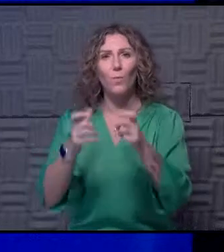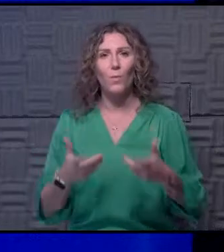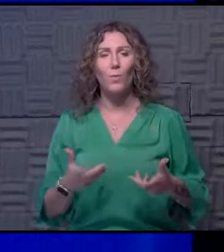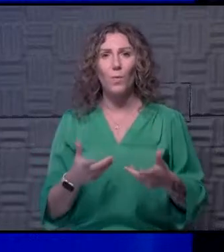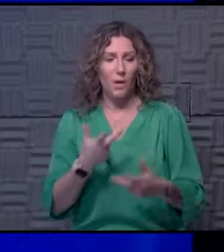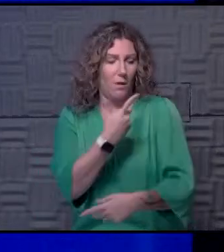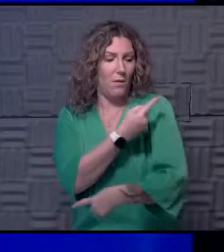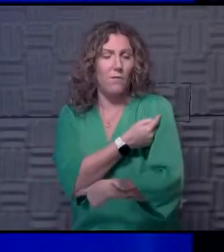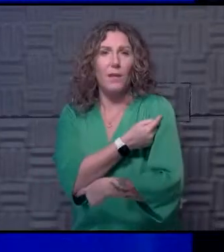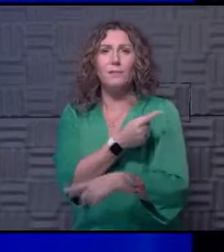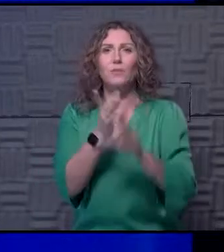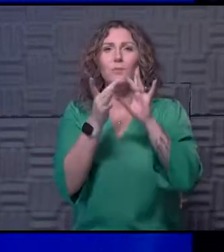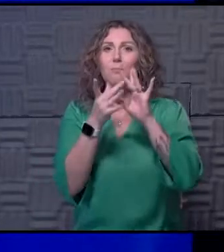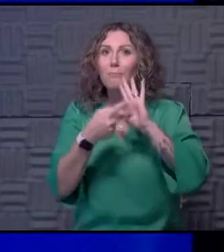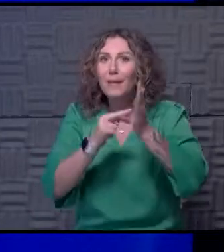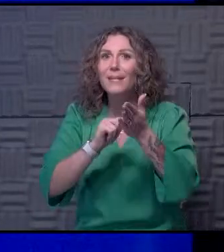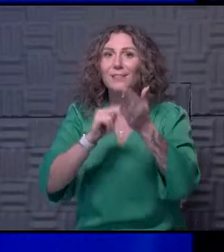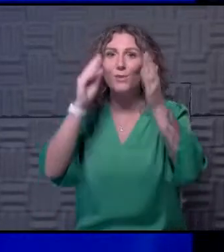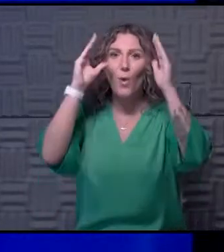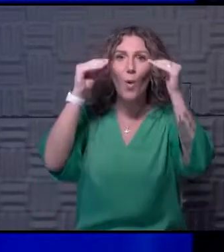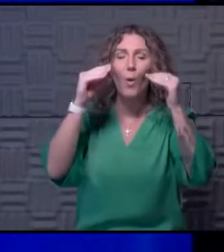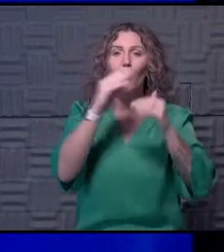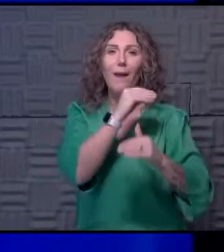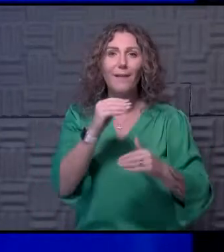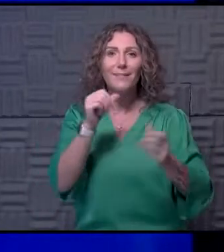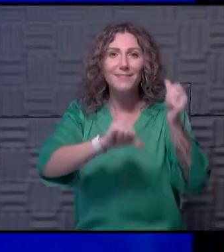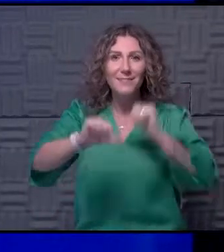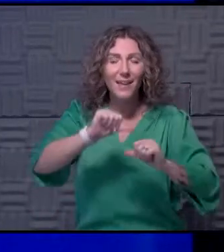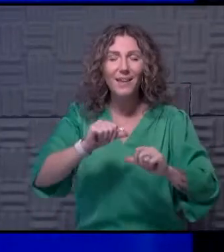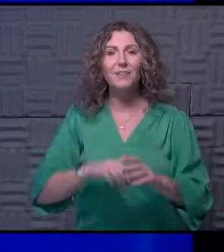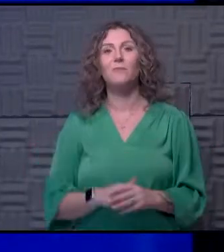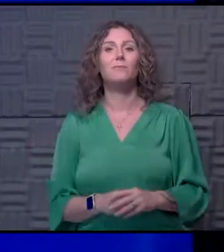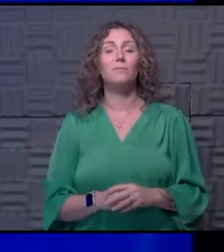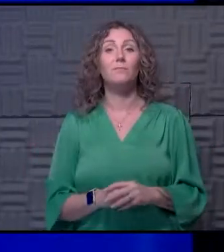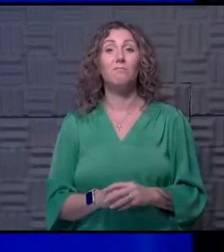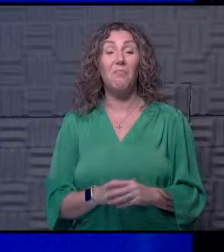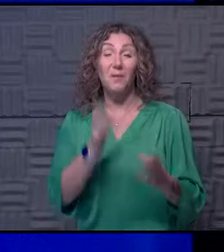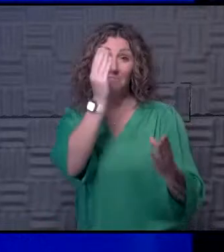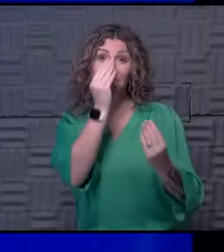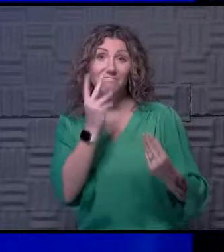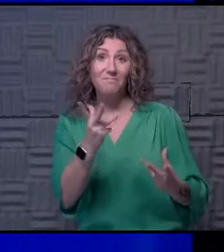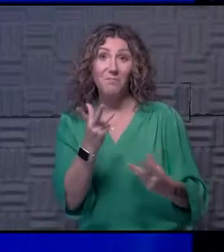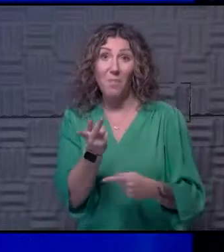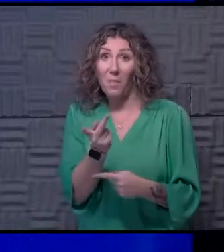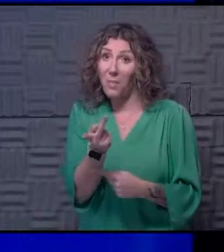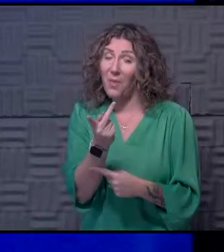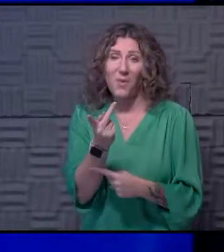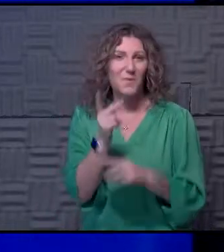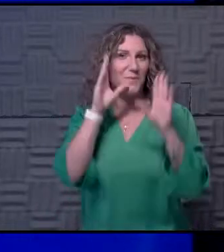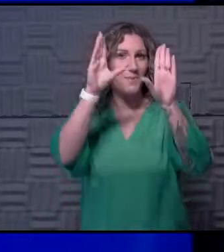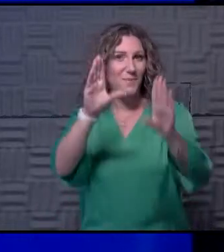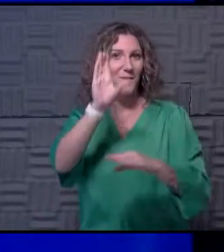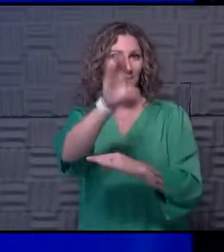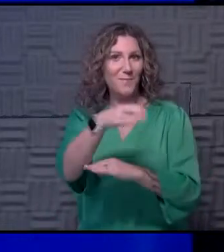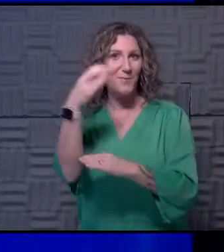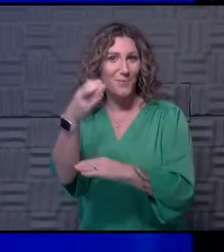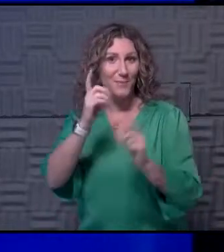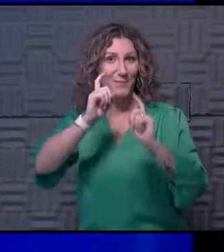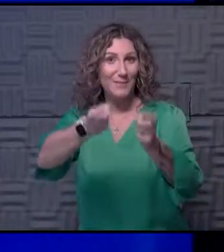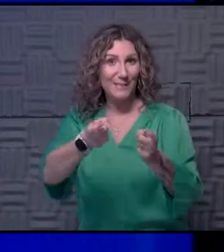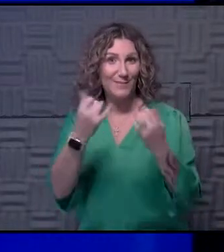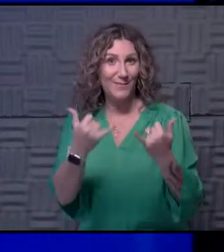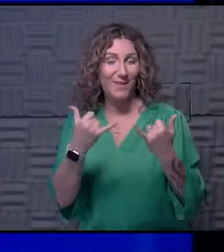Vaccination is about hope, and it's about science. And I'll tell you what, those are great Christmas gifts that we all need right